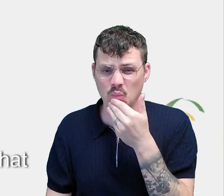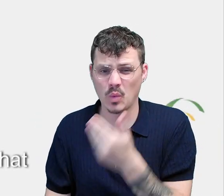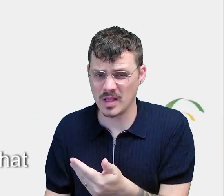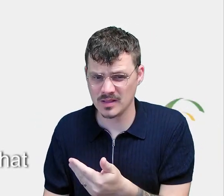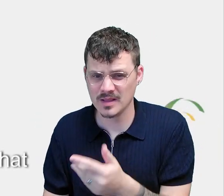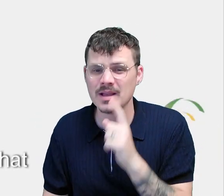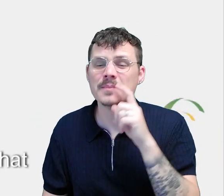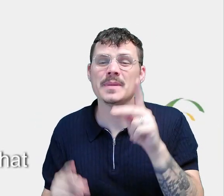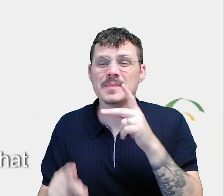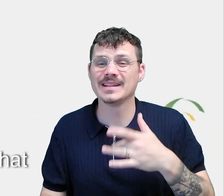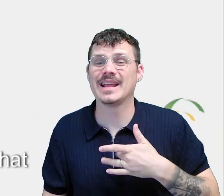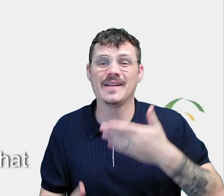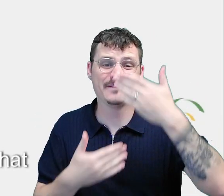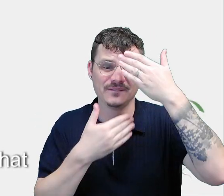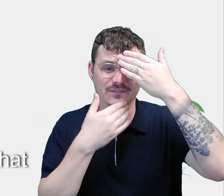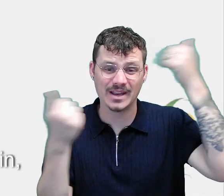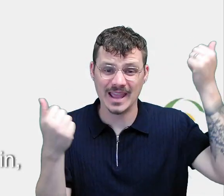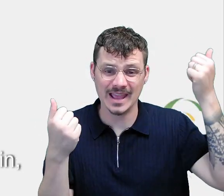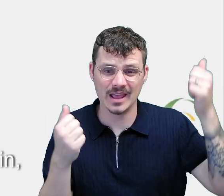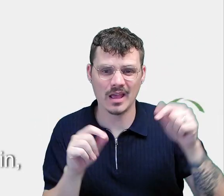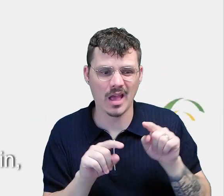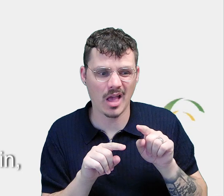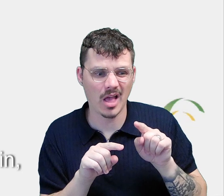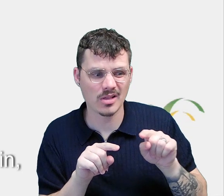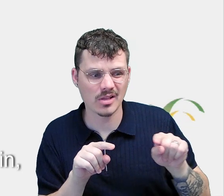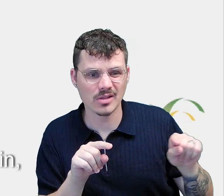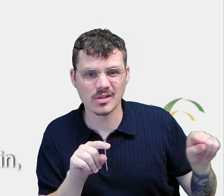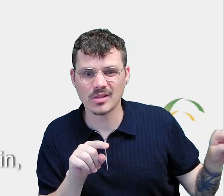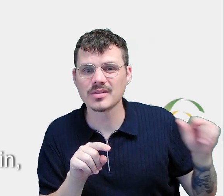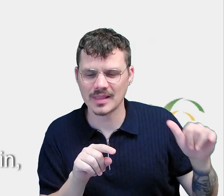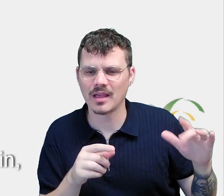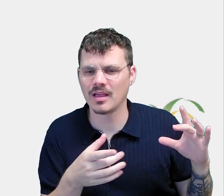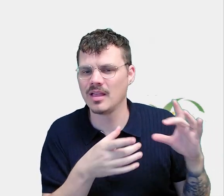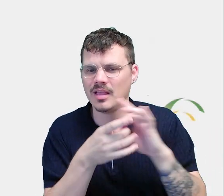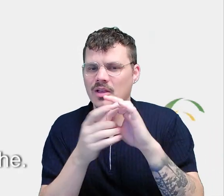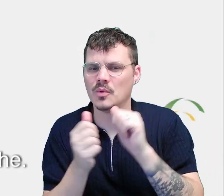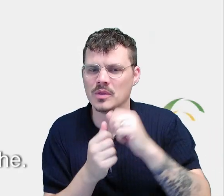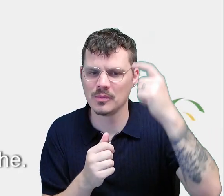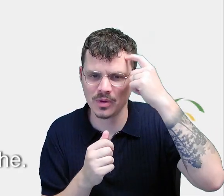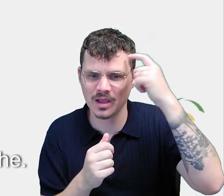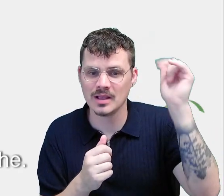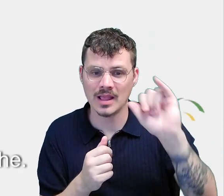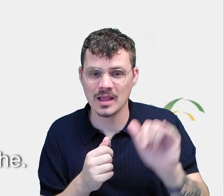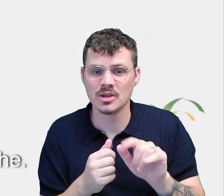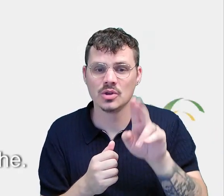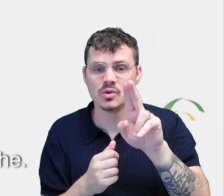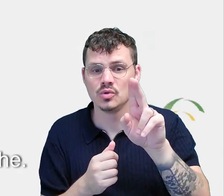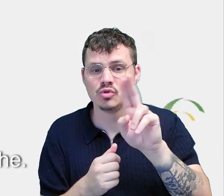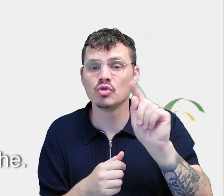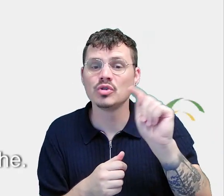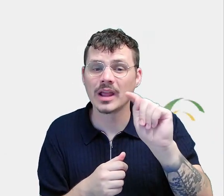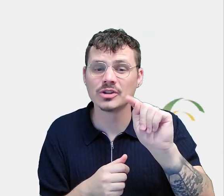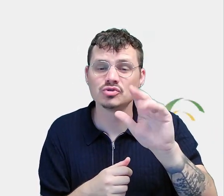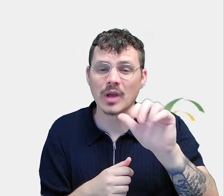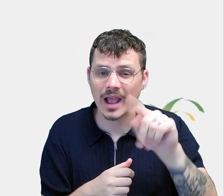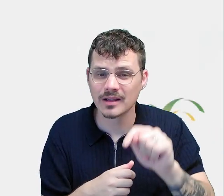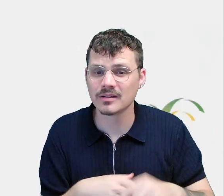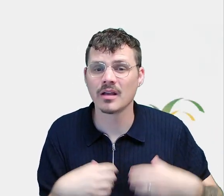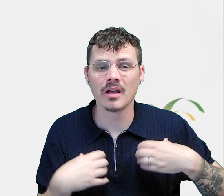it's because people forget about all that other stuff that's attached to the brain, like the urinary tract or the lungs or